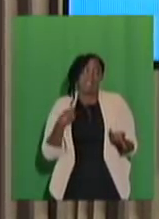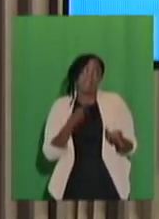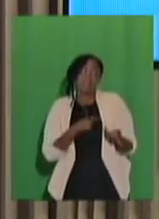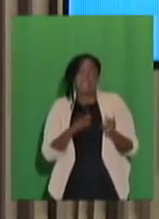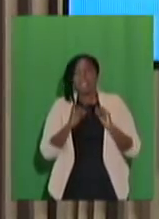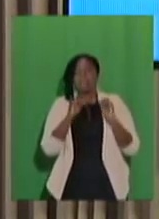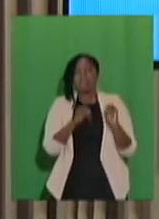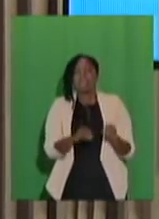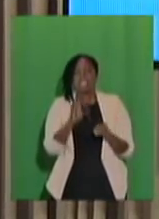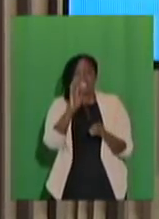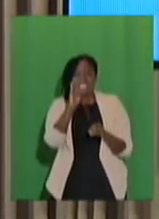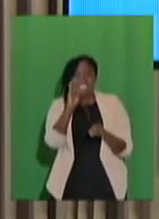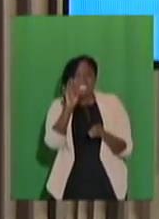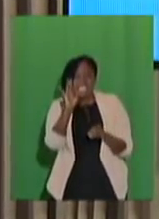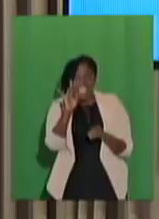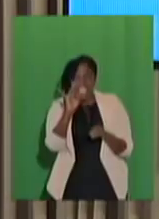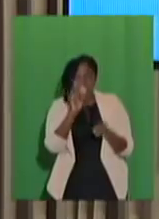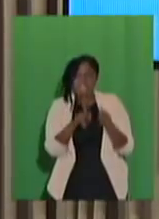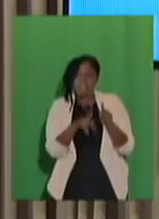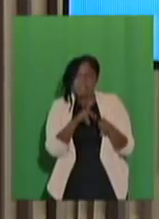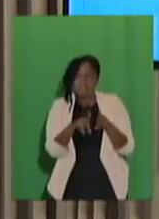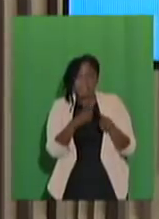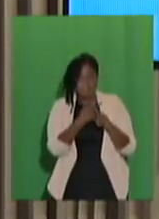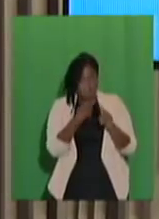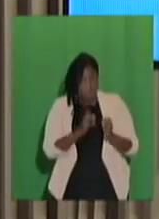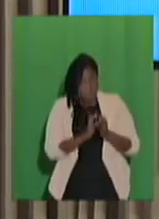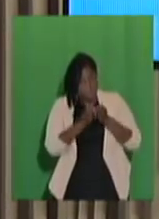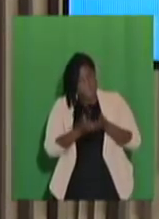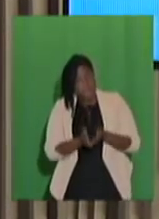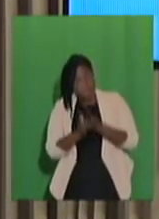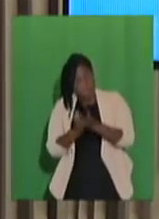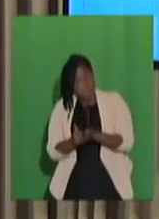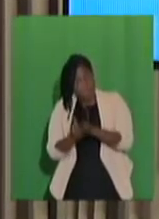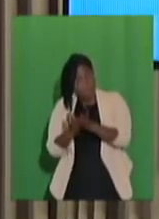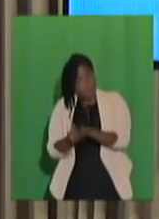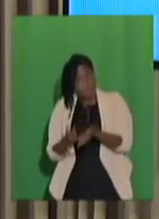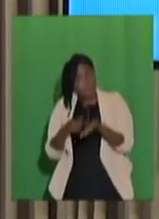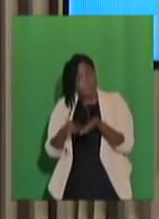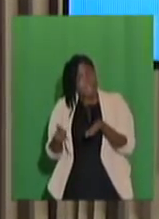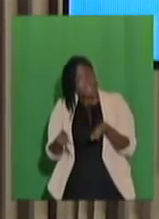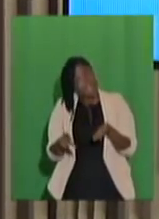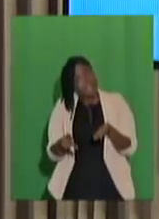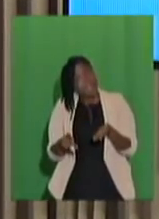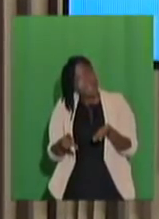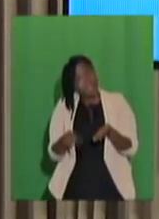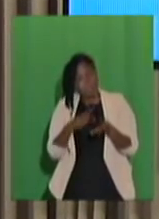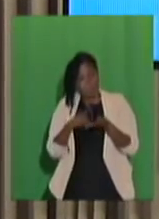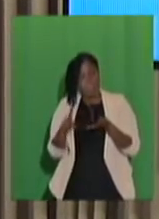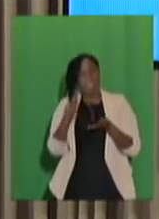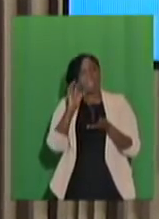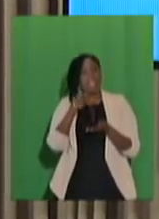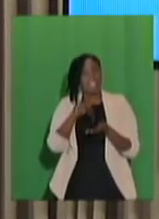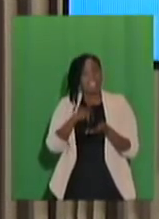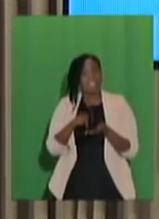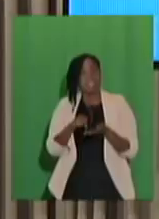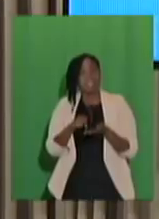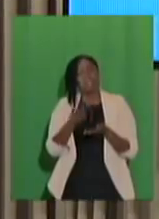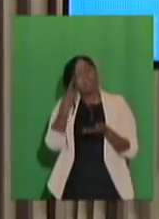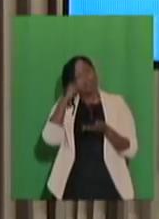68 people from the cruise ship, we are paying for that particular facility to accommodate this cruise ship